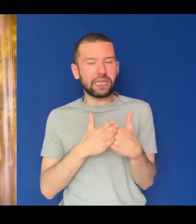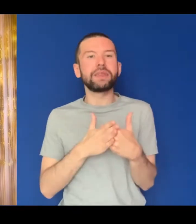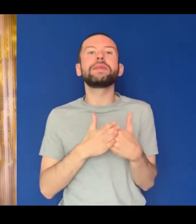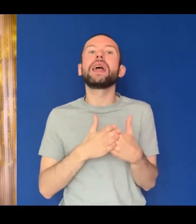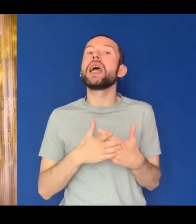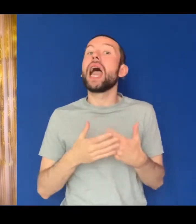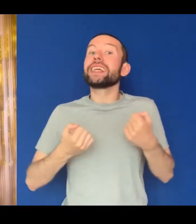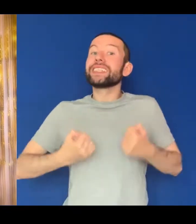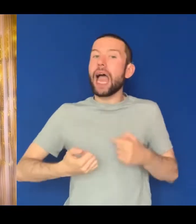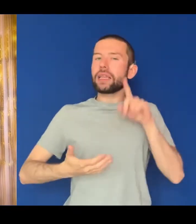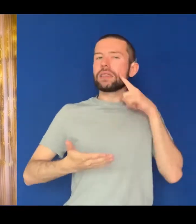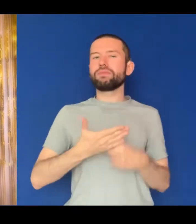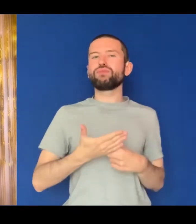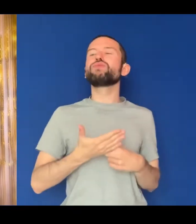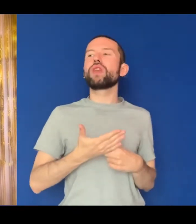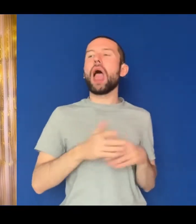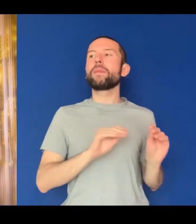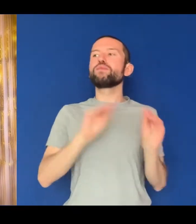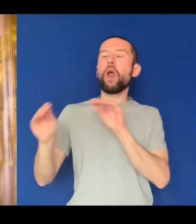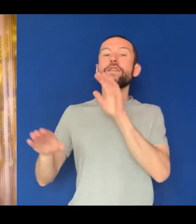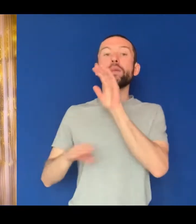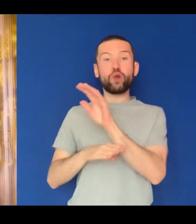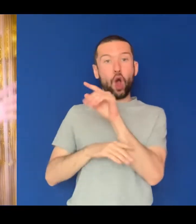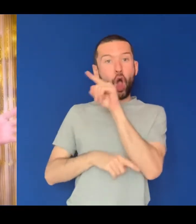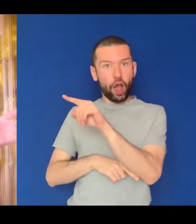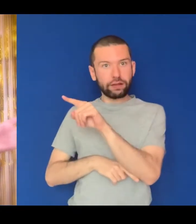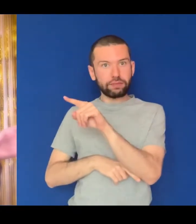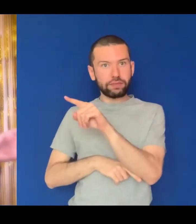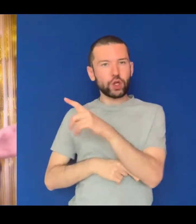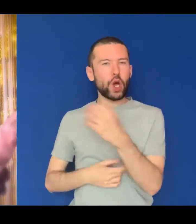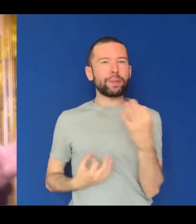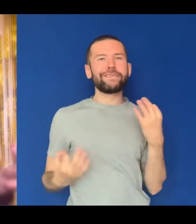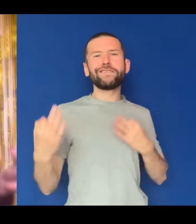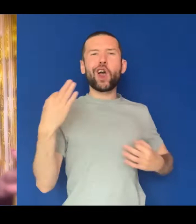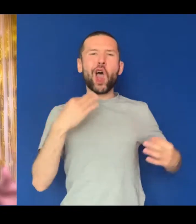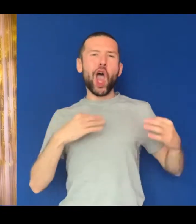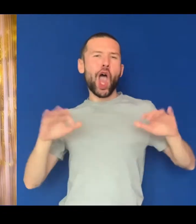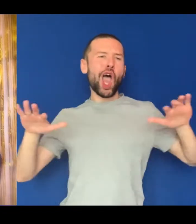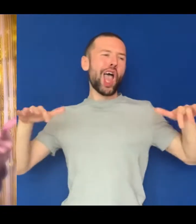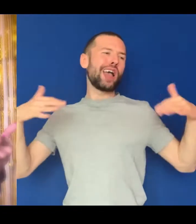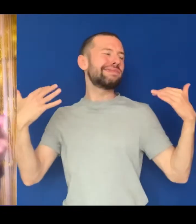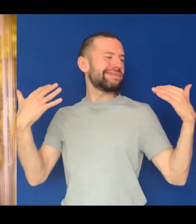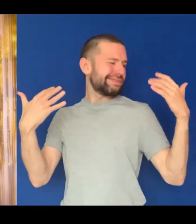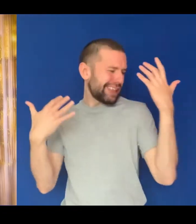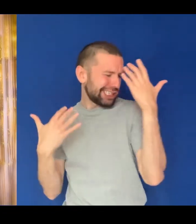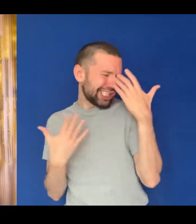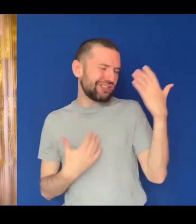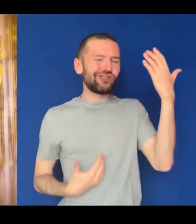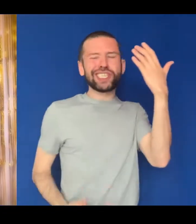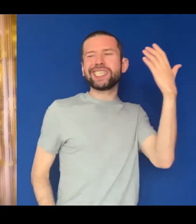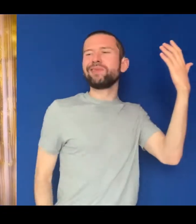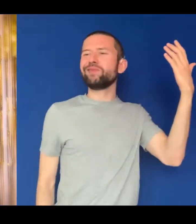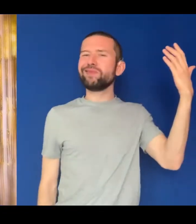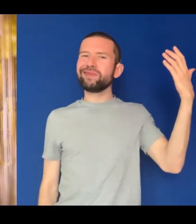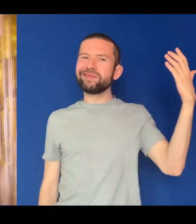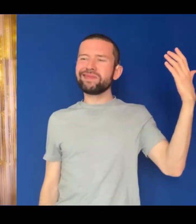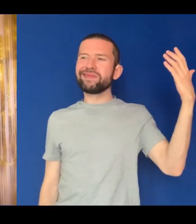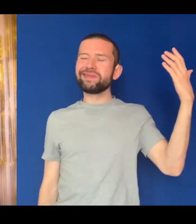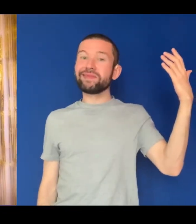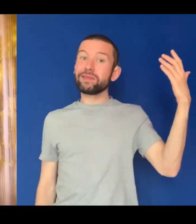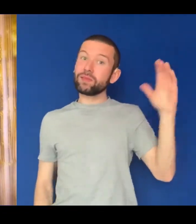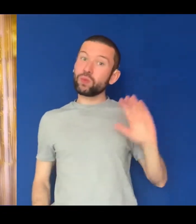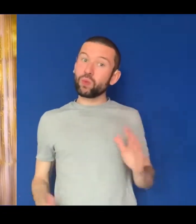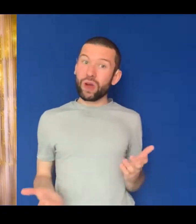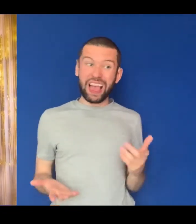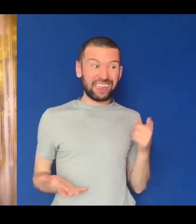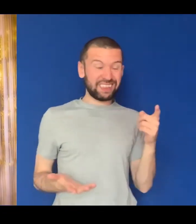Danny decided to move abroad a year ago to perform, live the dream, all eyes on him, whilst